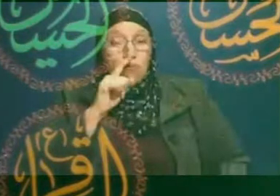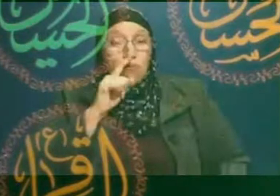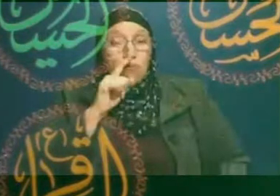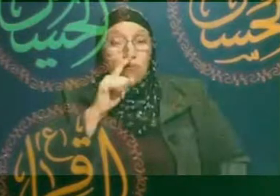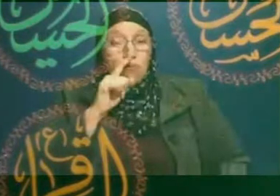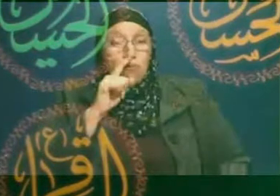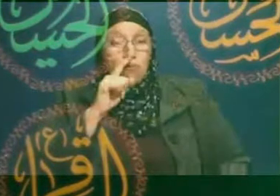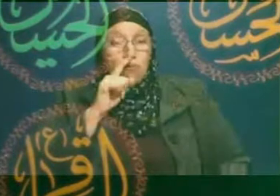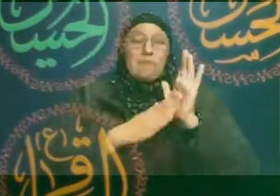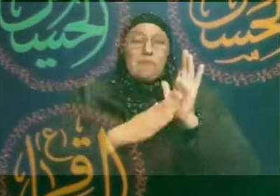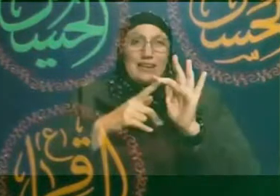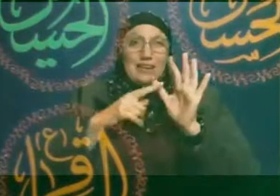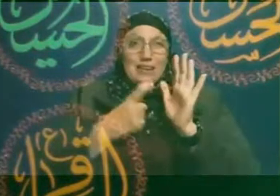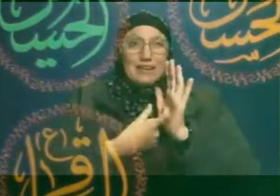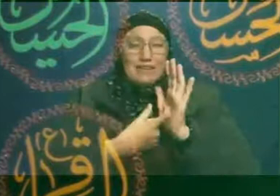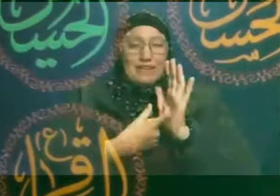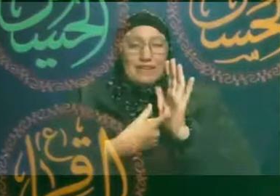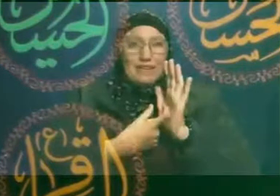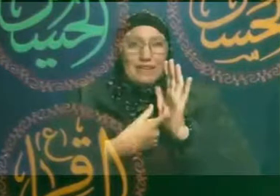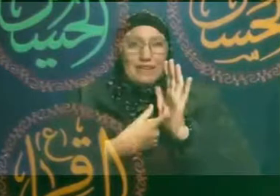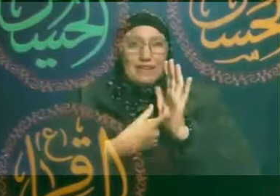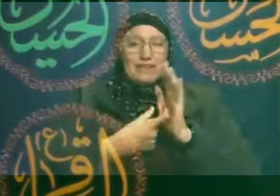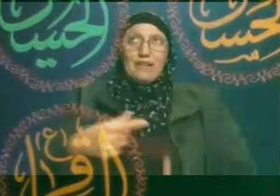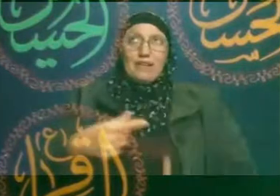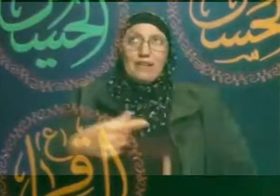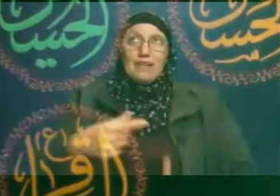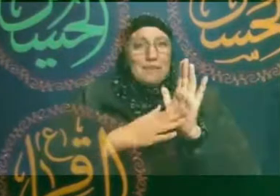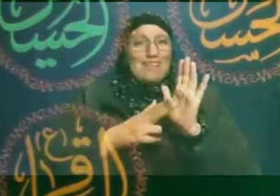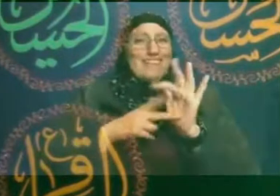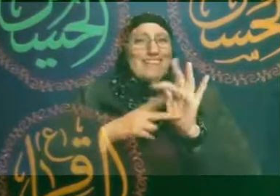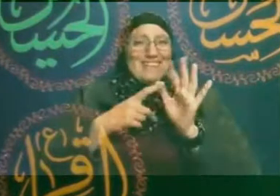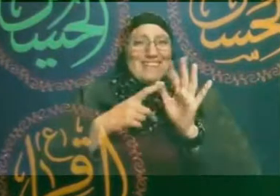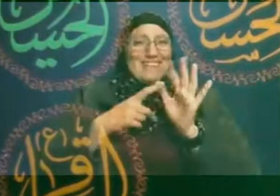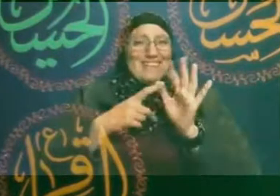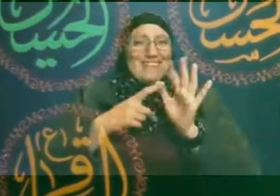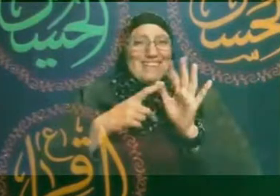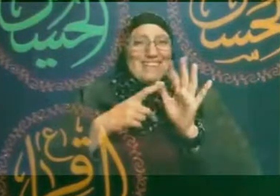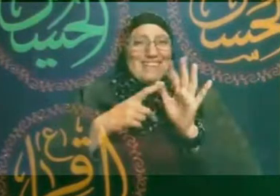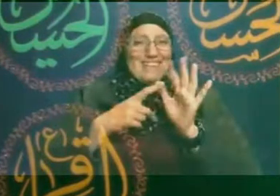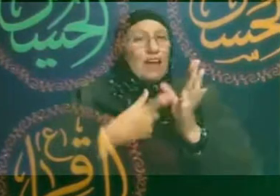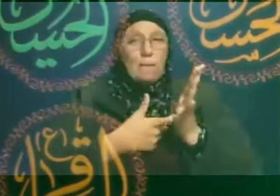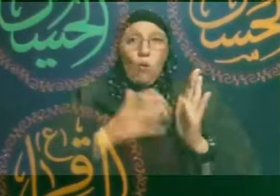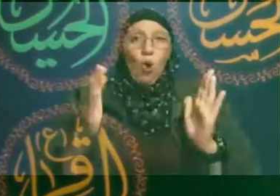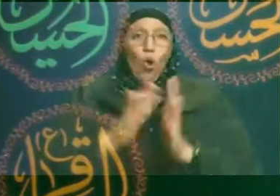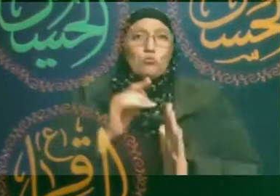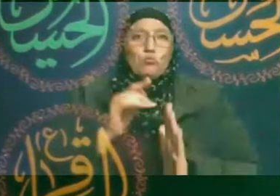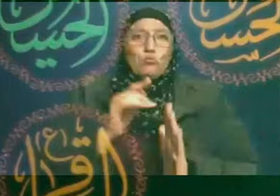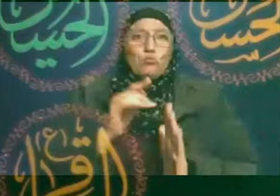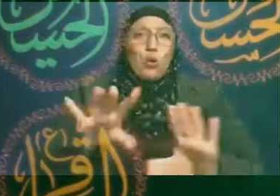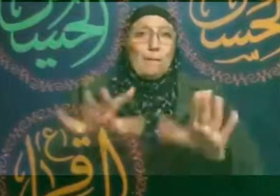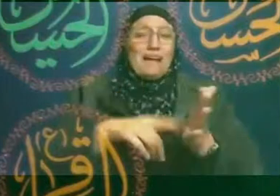Qareeb. I am near, as I told, nearer to you than your jugular vein. You just need to turn on the